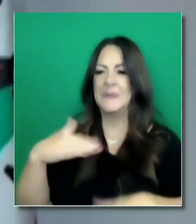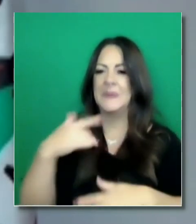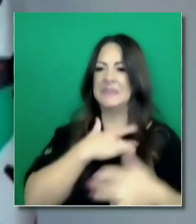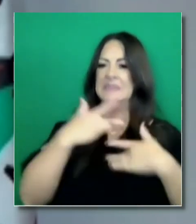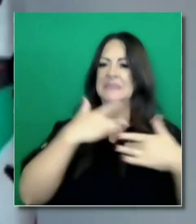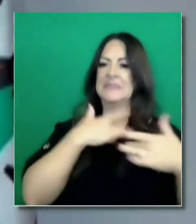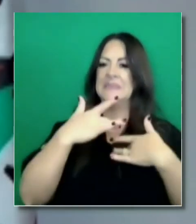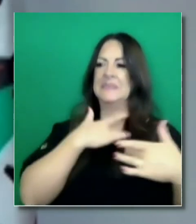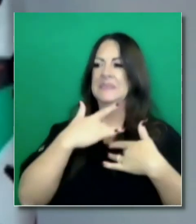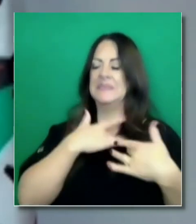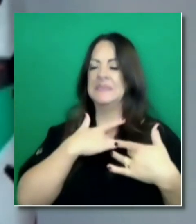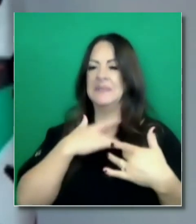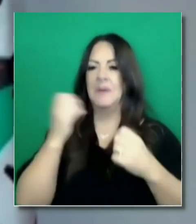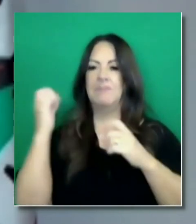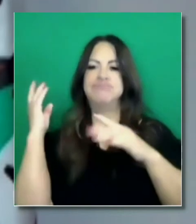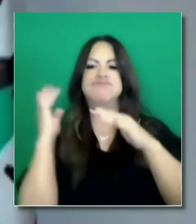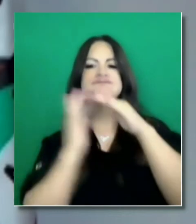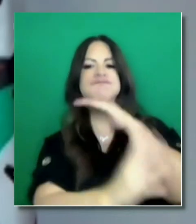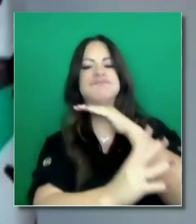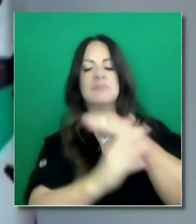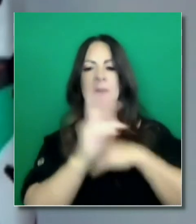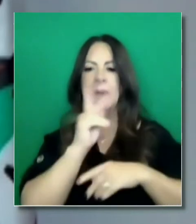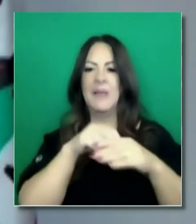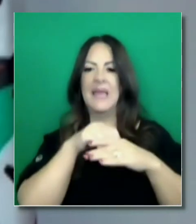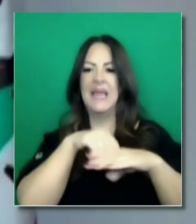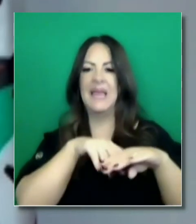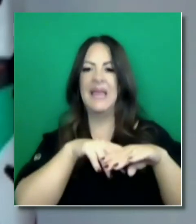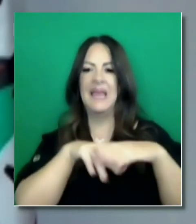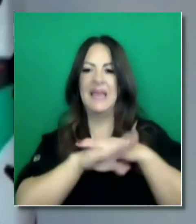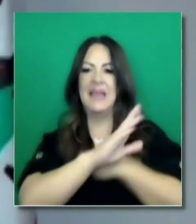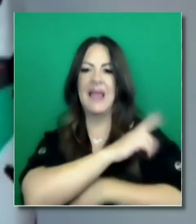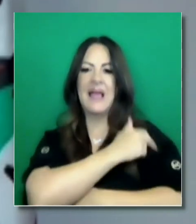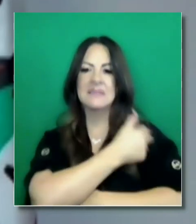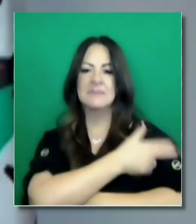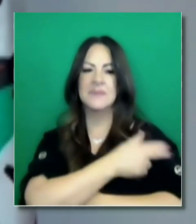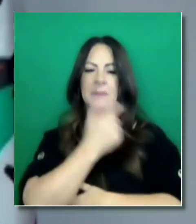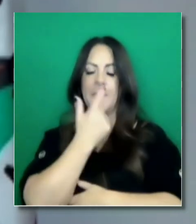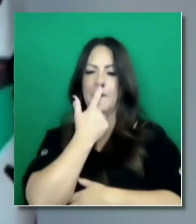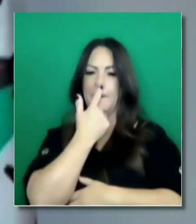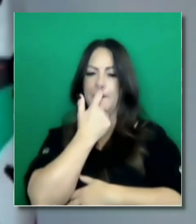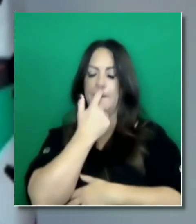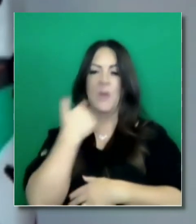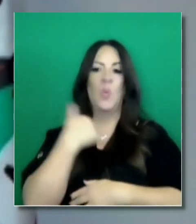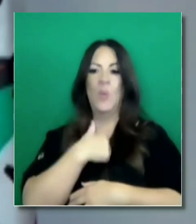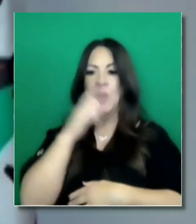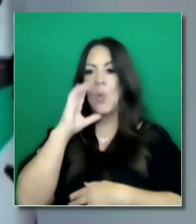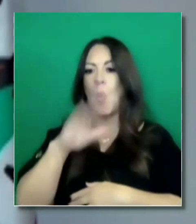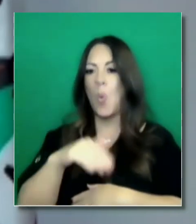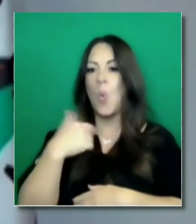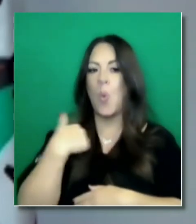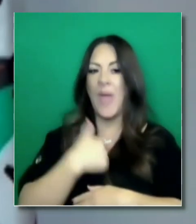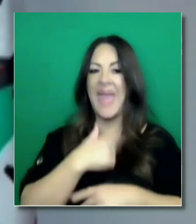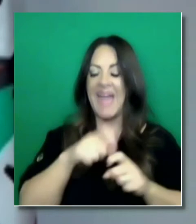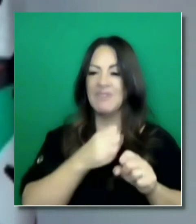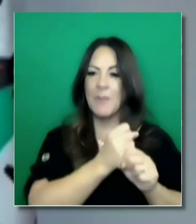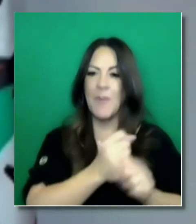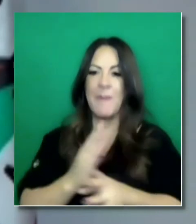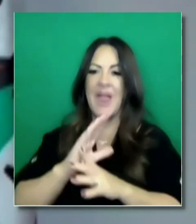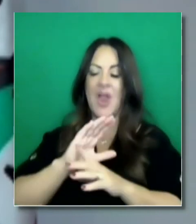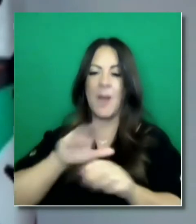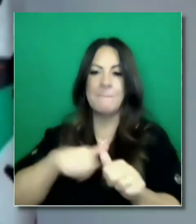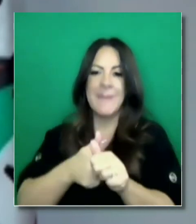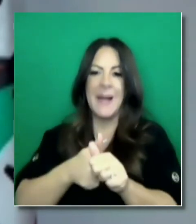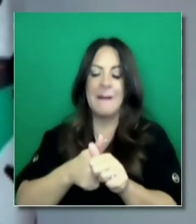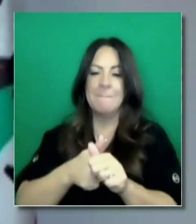talked about next week, and that we have these beds prepared, we also know that a number of Californians are